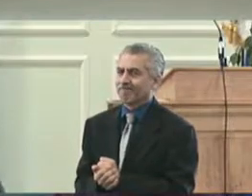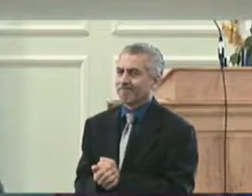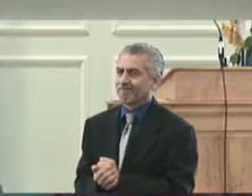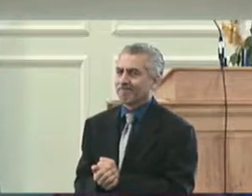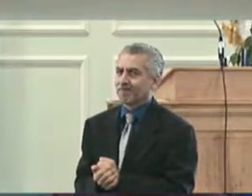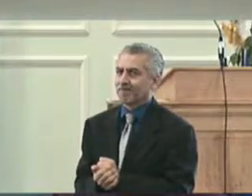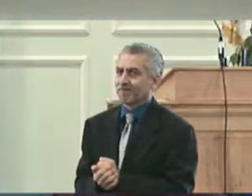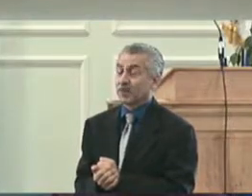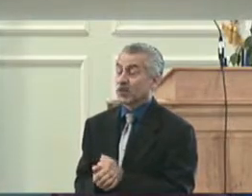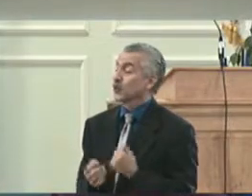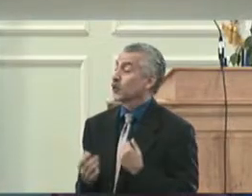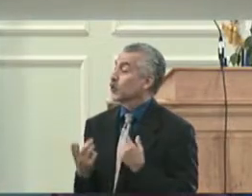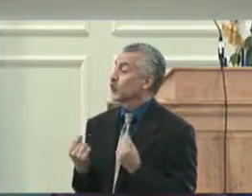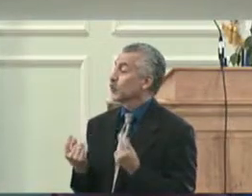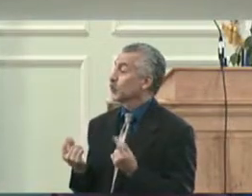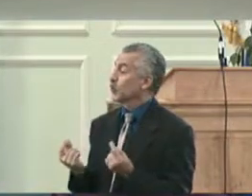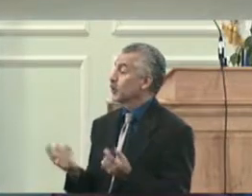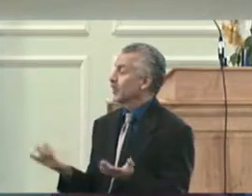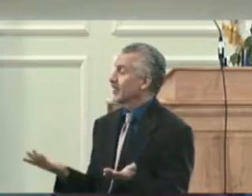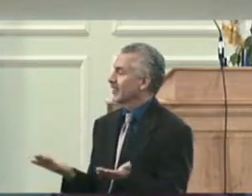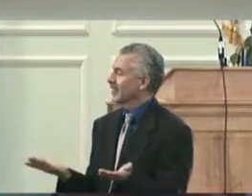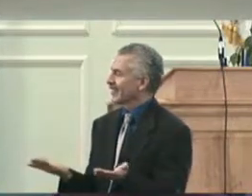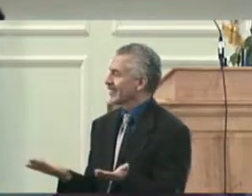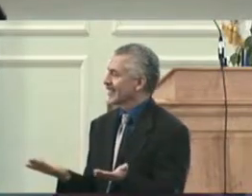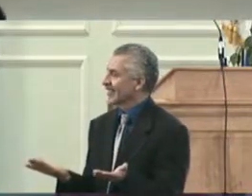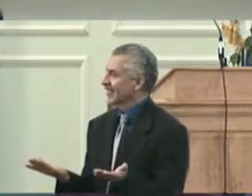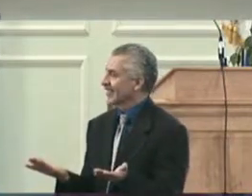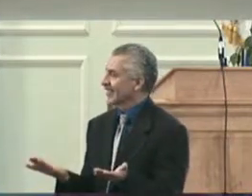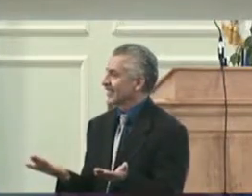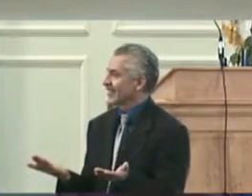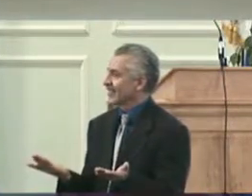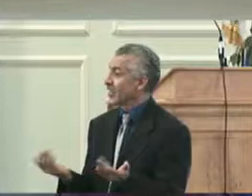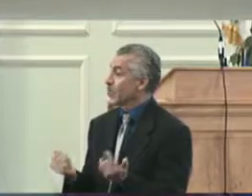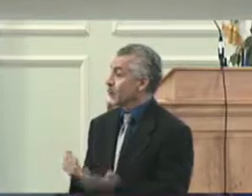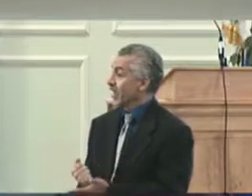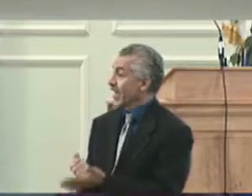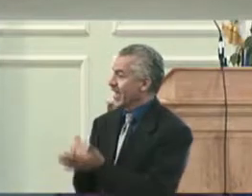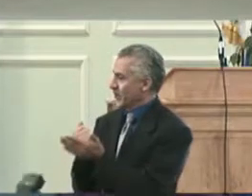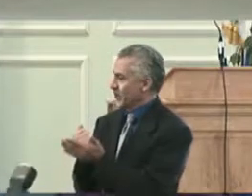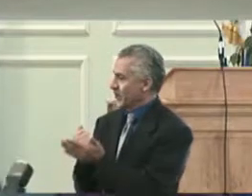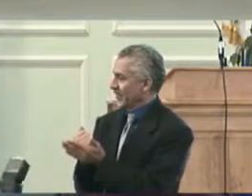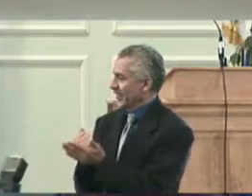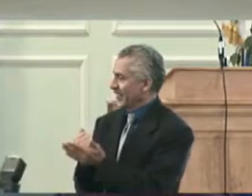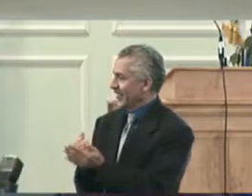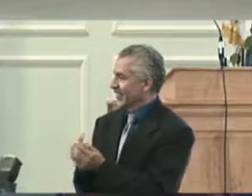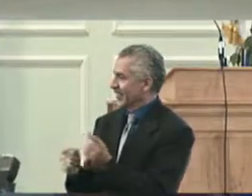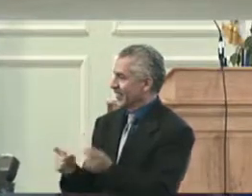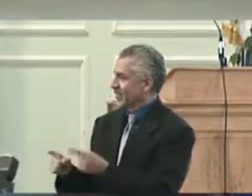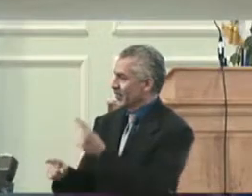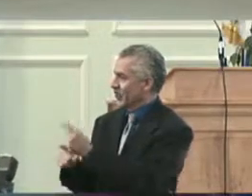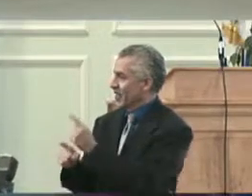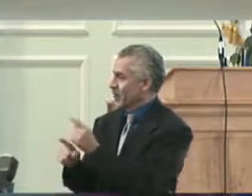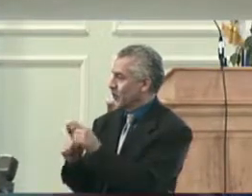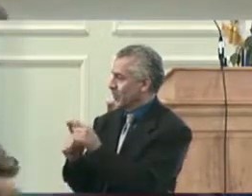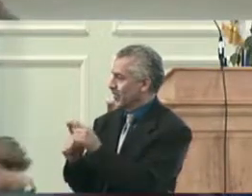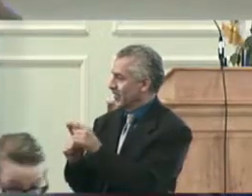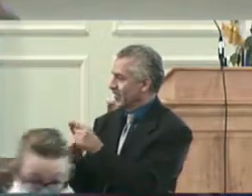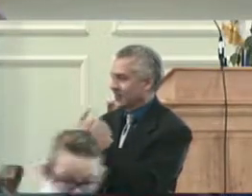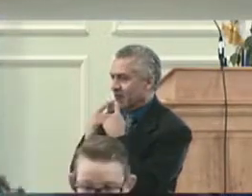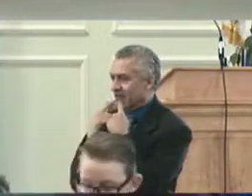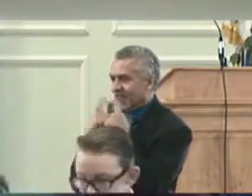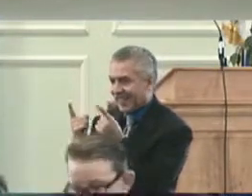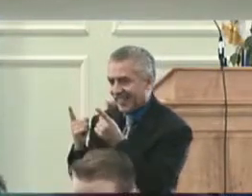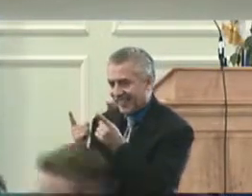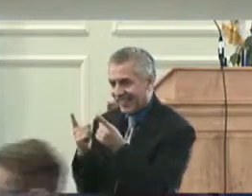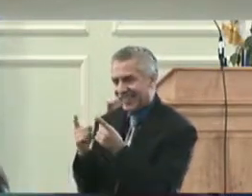do? What can we do, Sophia? We can help them feel better by what? You can just